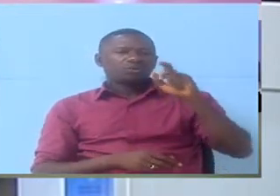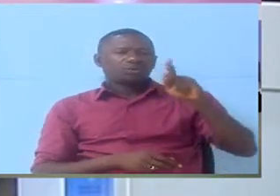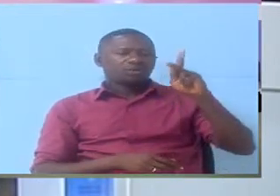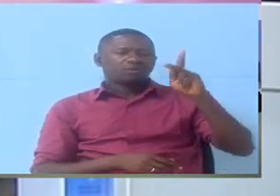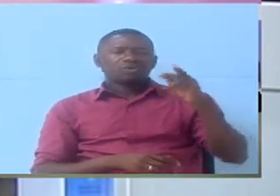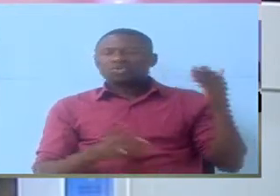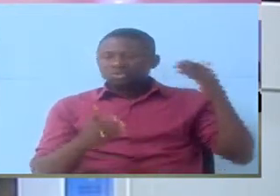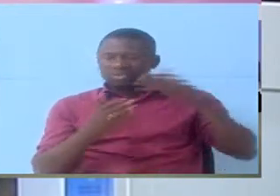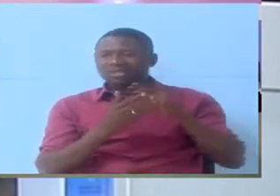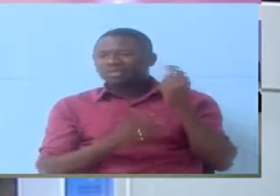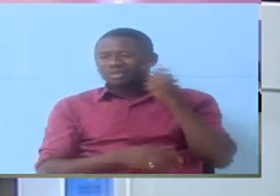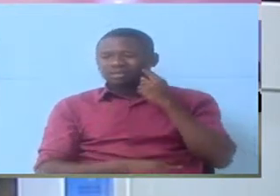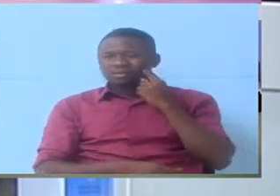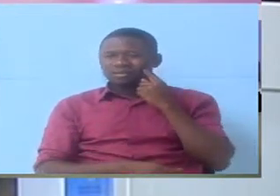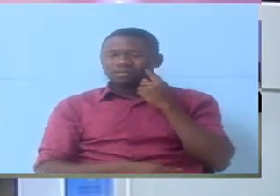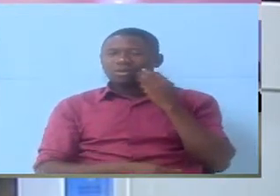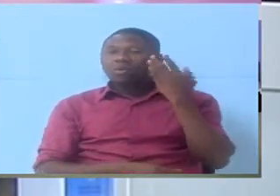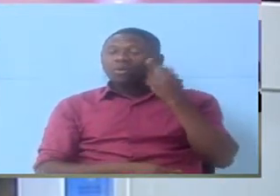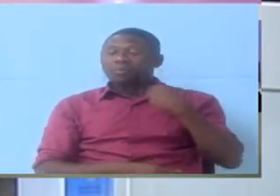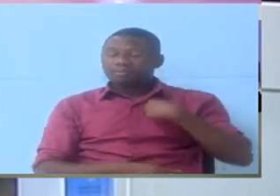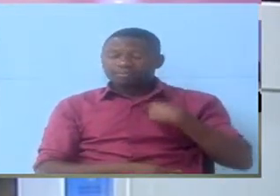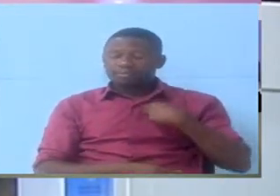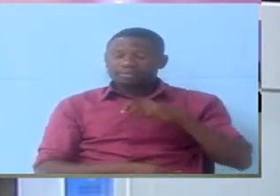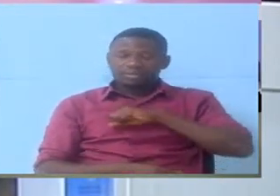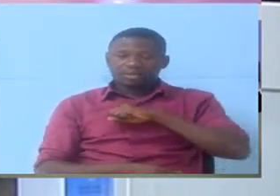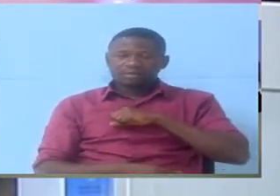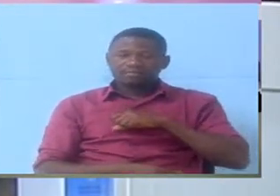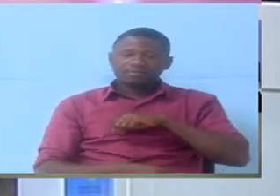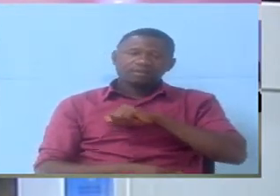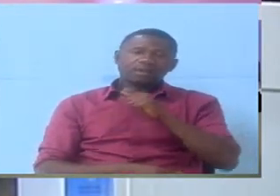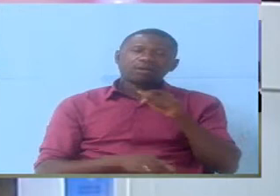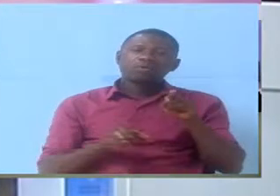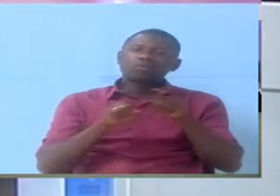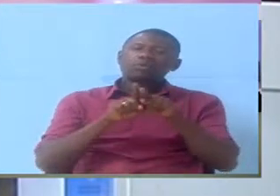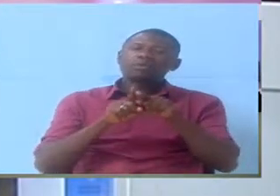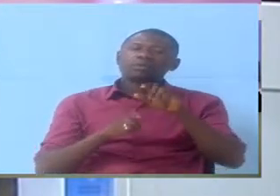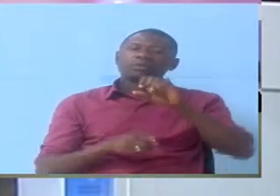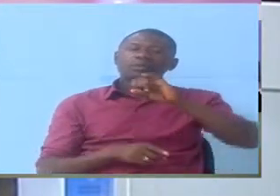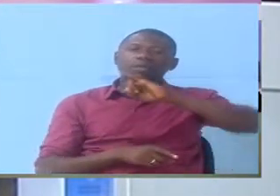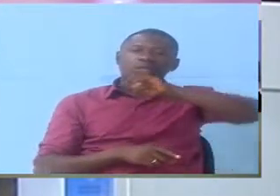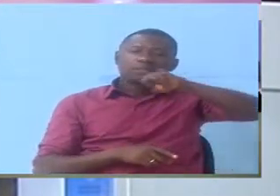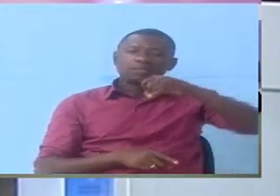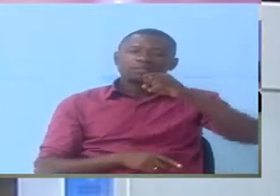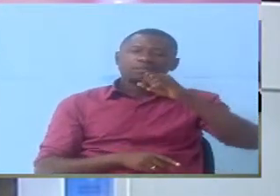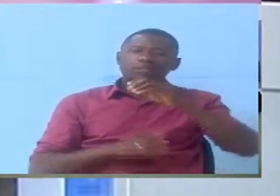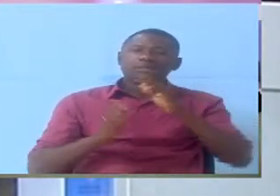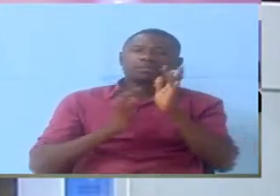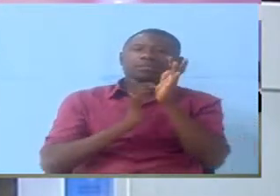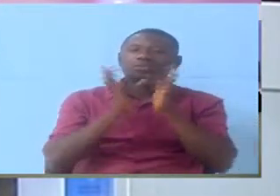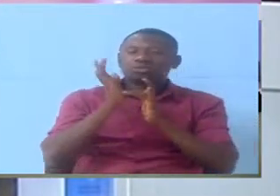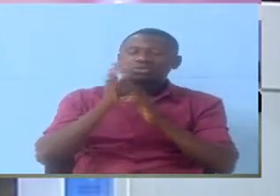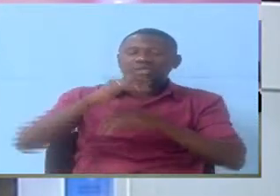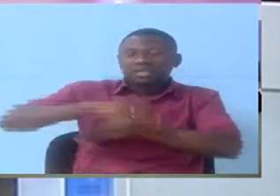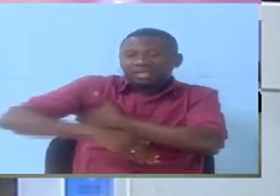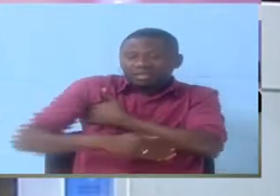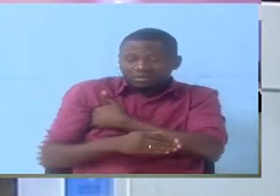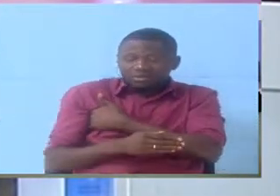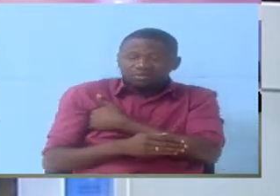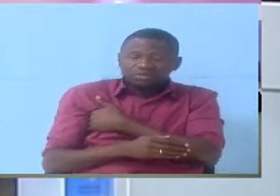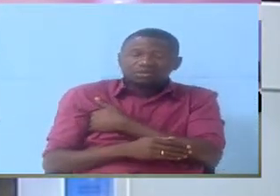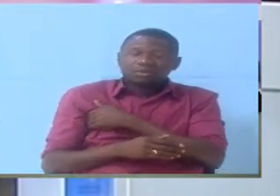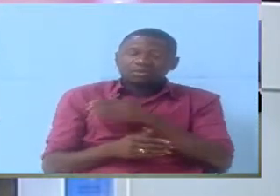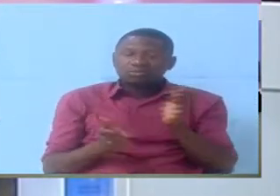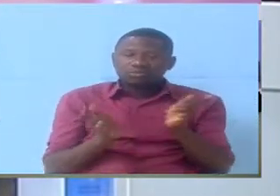When myself and Jesus went to the ministry, so Jesus asked me to wait outside. Jesus,